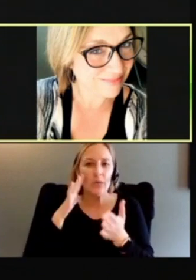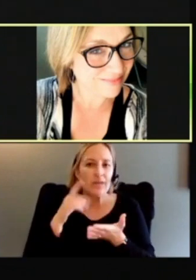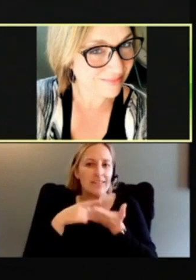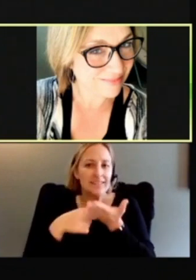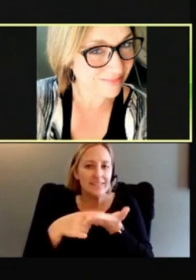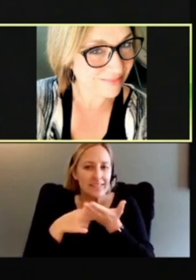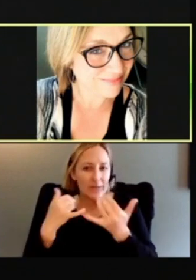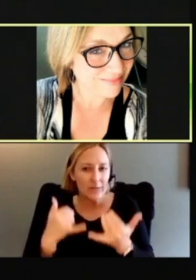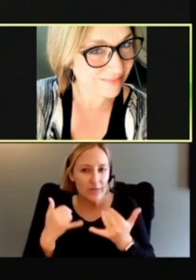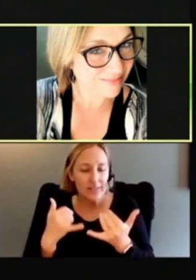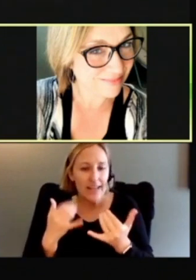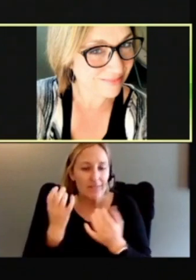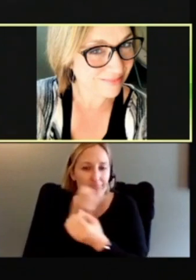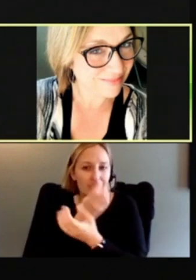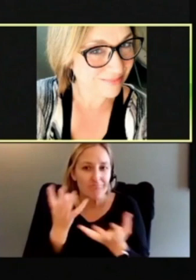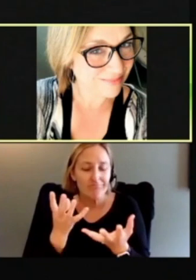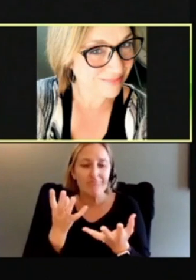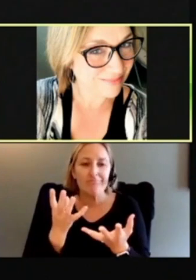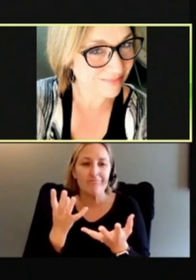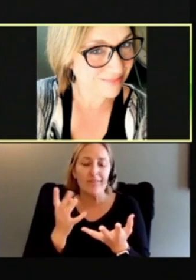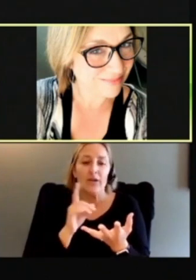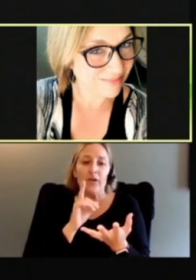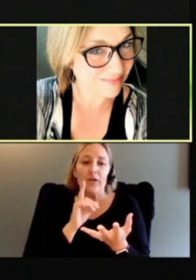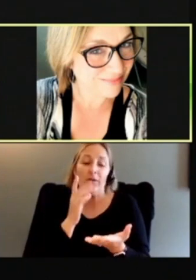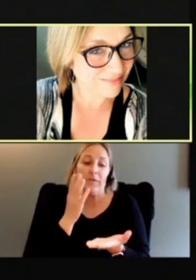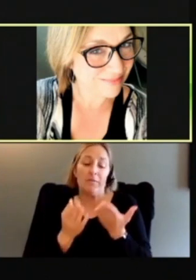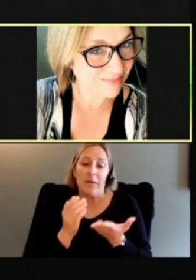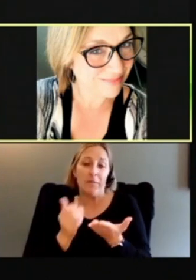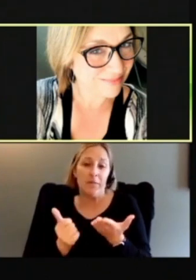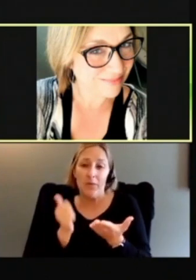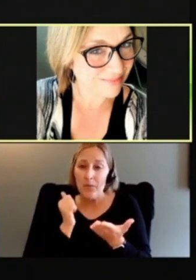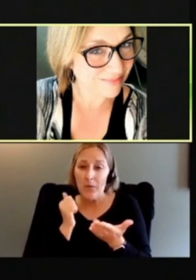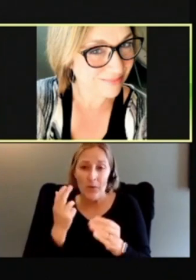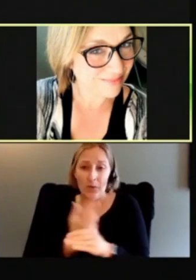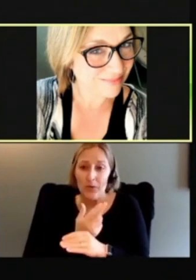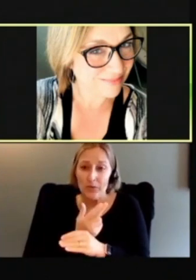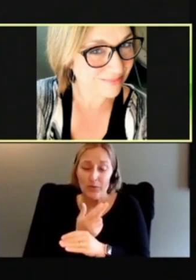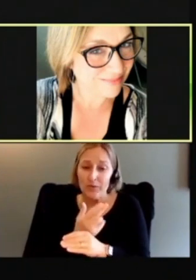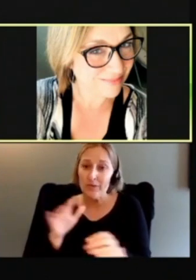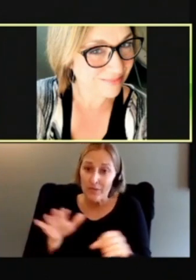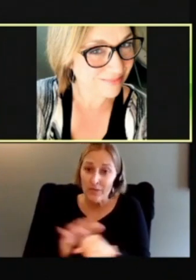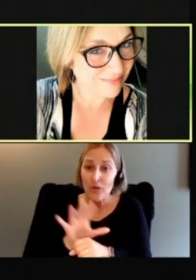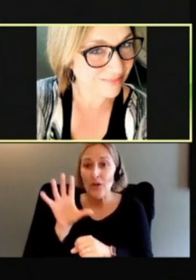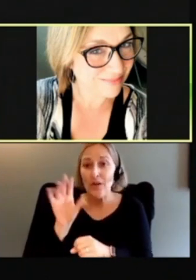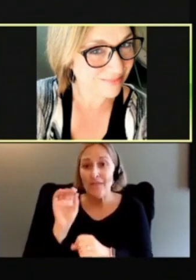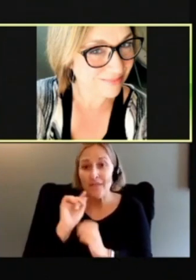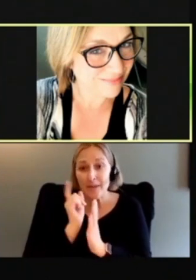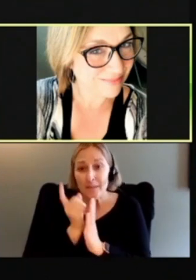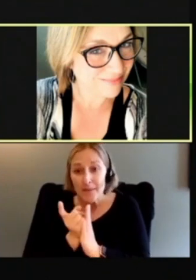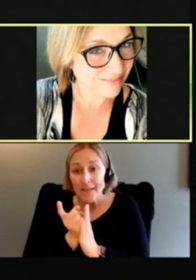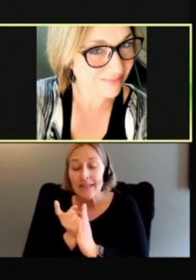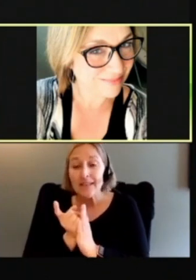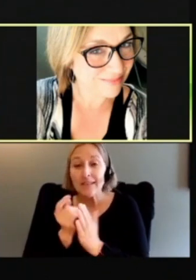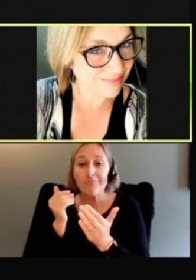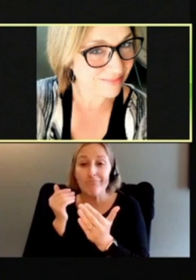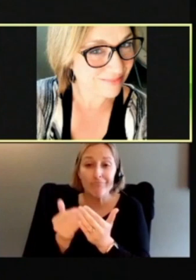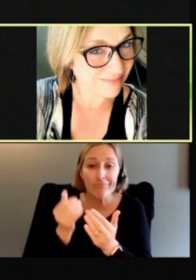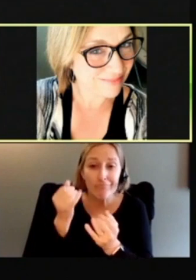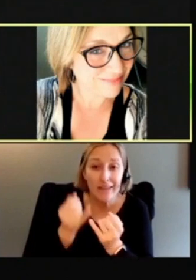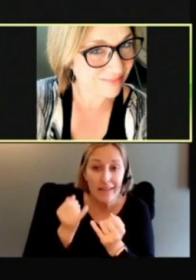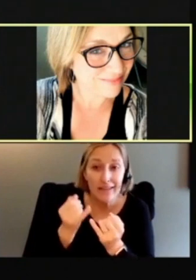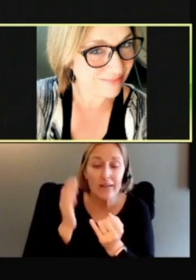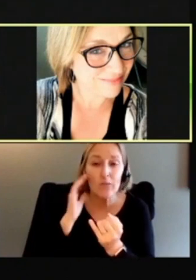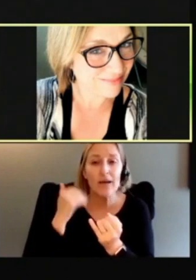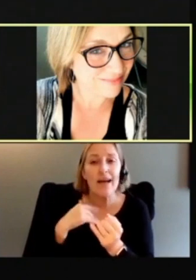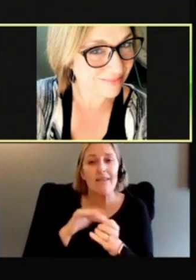not sure we'll end up using all 50 minutes. So there should be plenty of time for Q&A at the end.